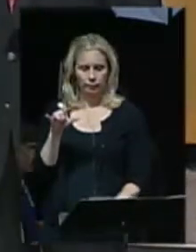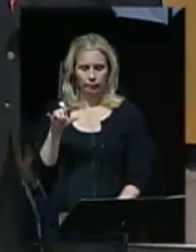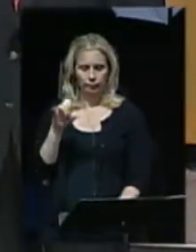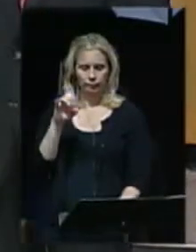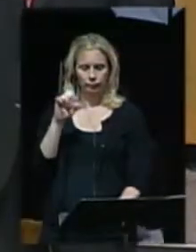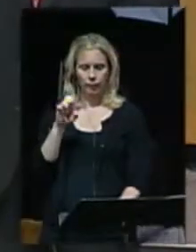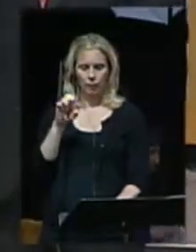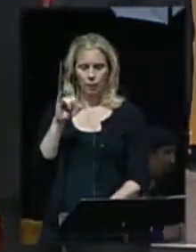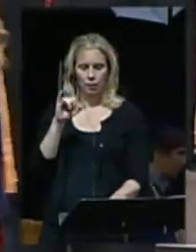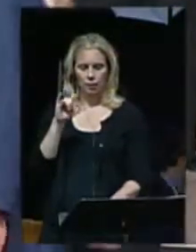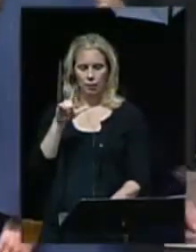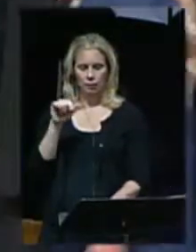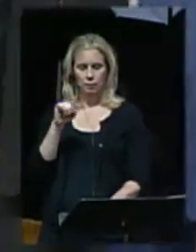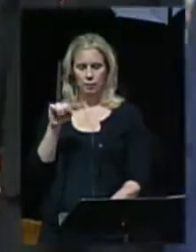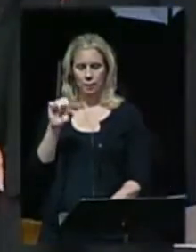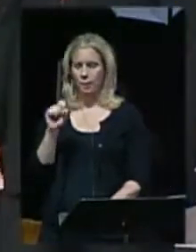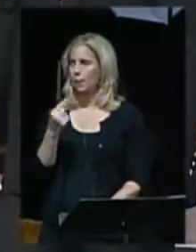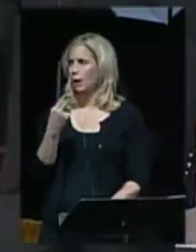Elizabeth Roach.